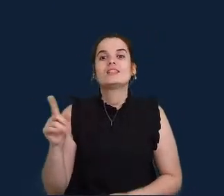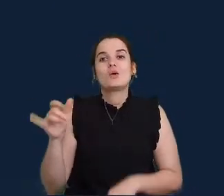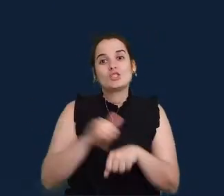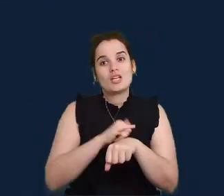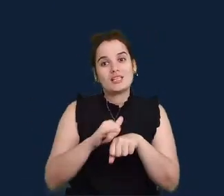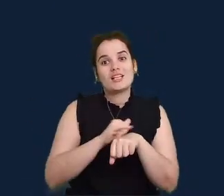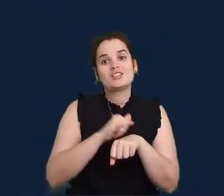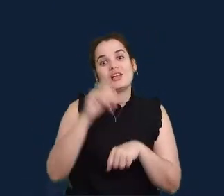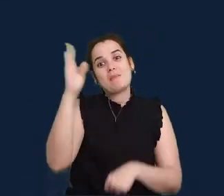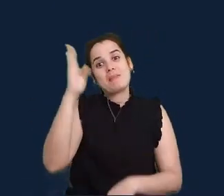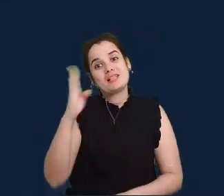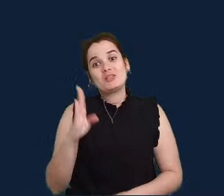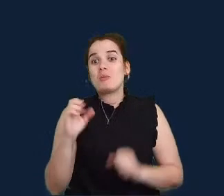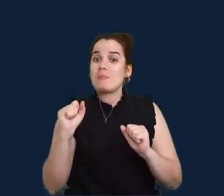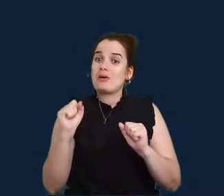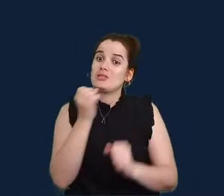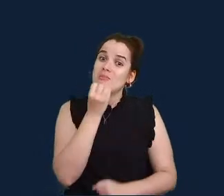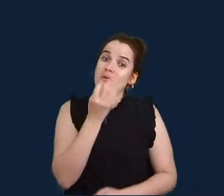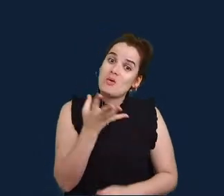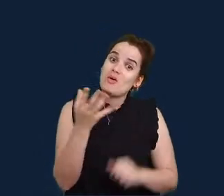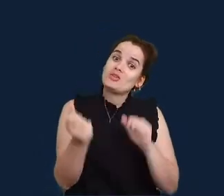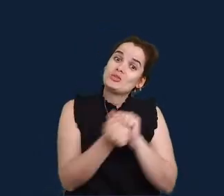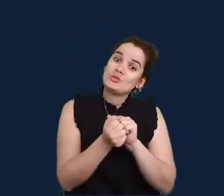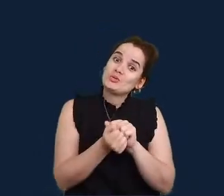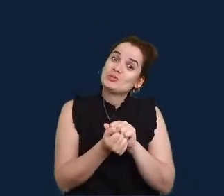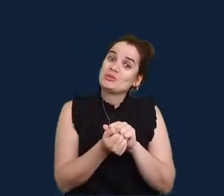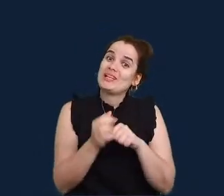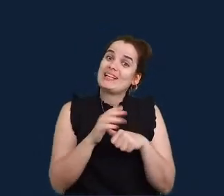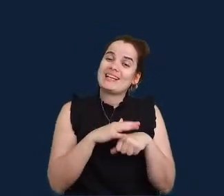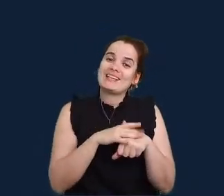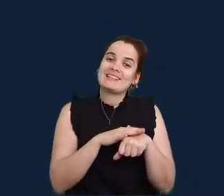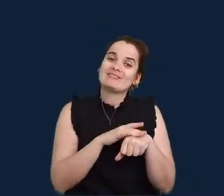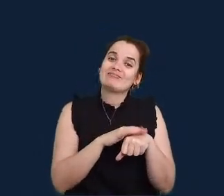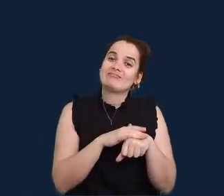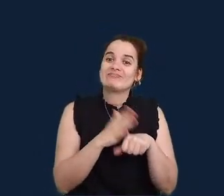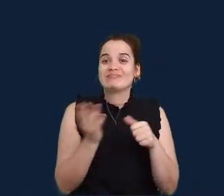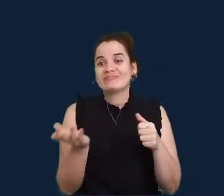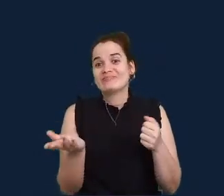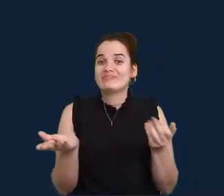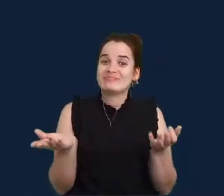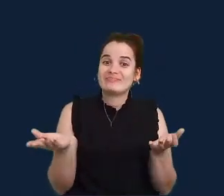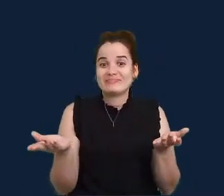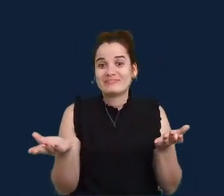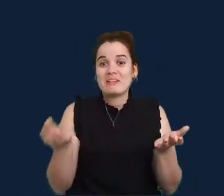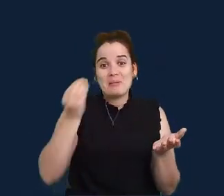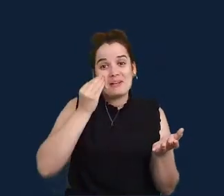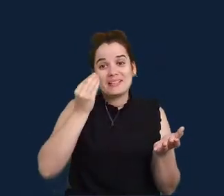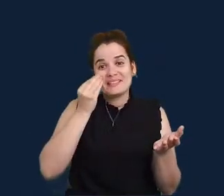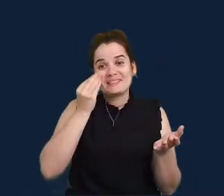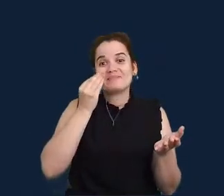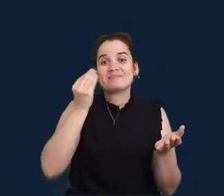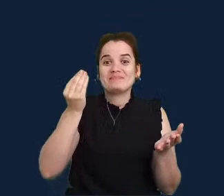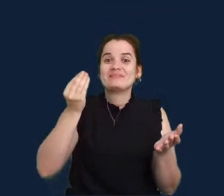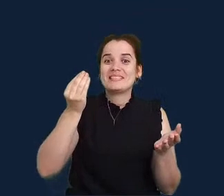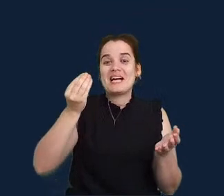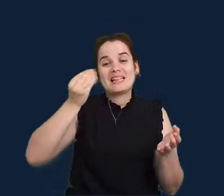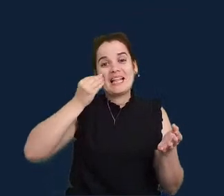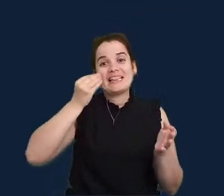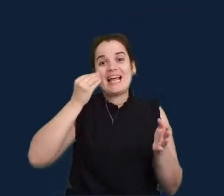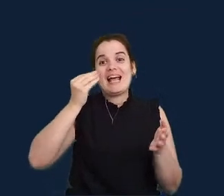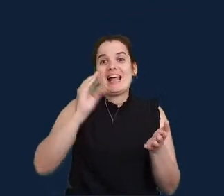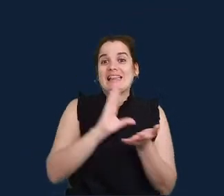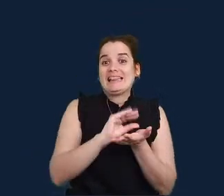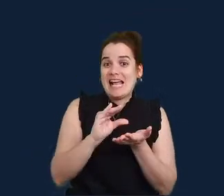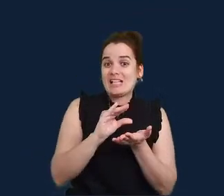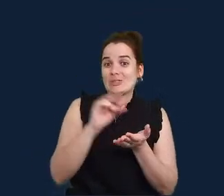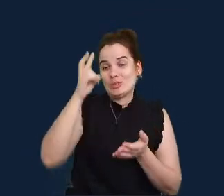Like that is something that, and you know, even the ability to download the historical cases which the Brazil dashboard had,